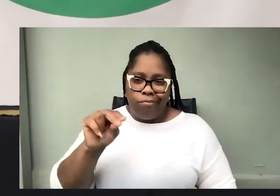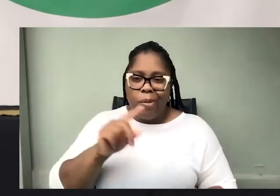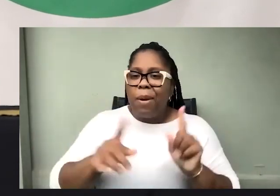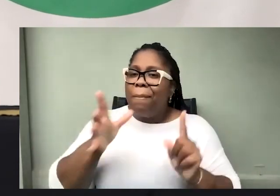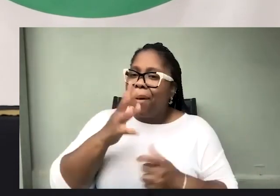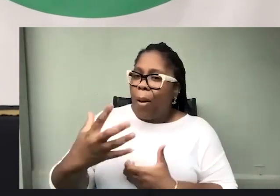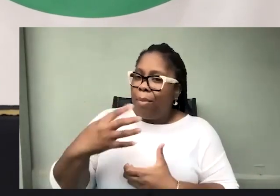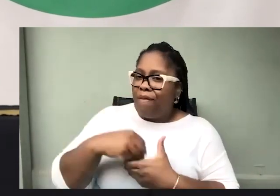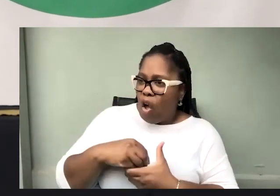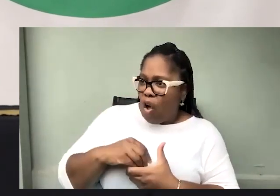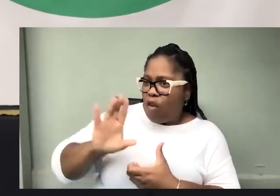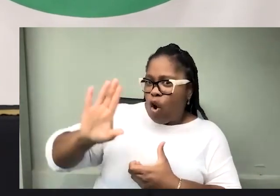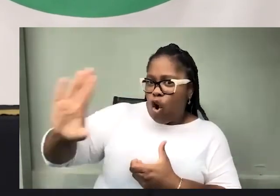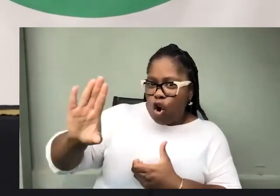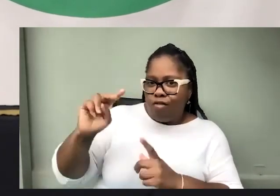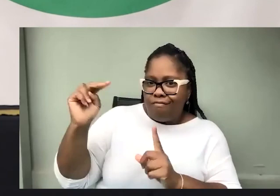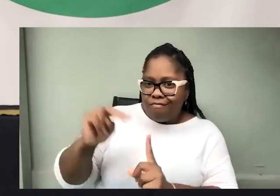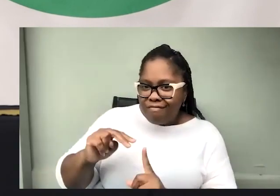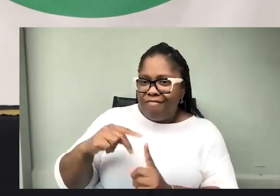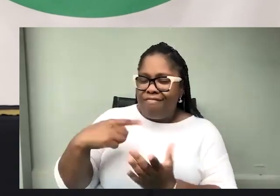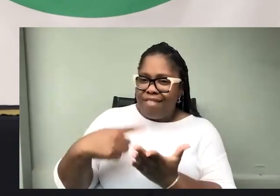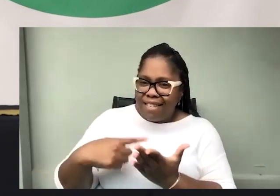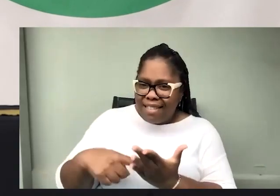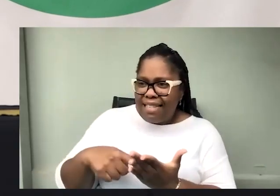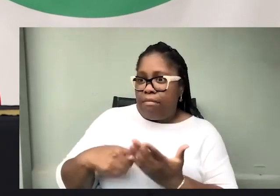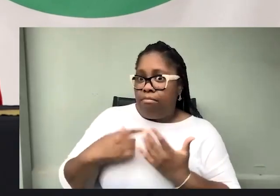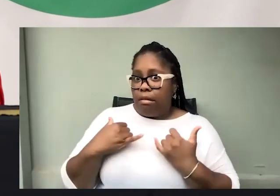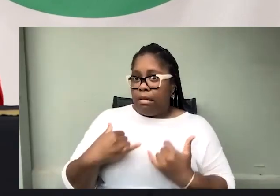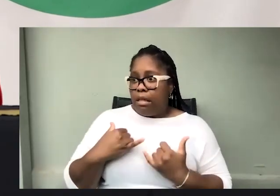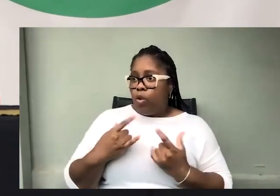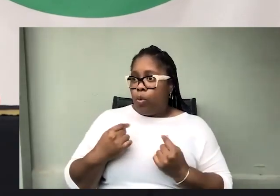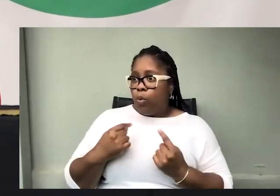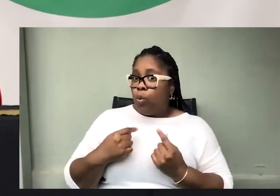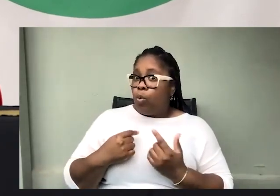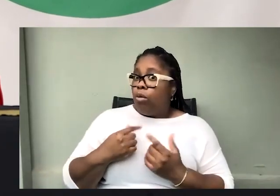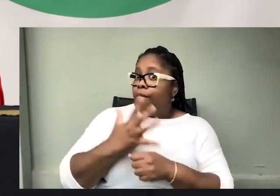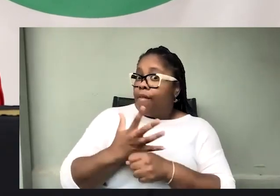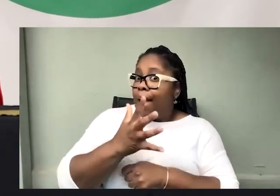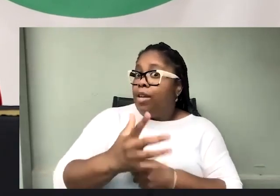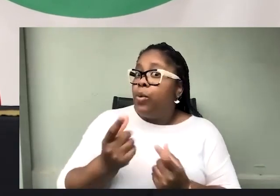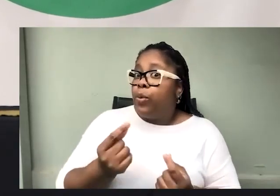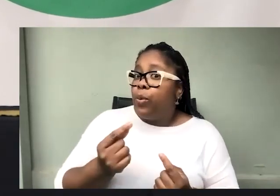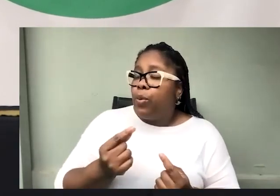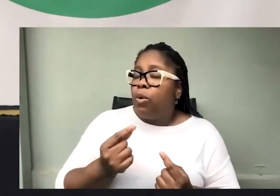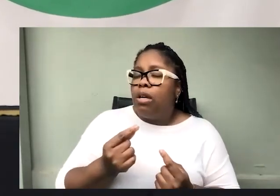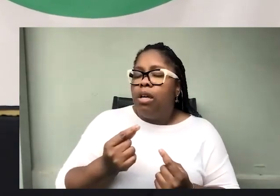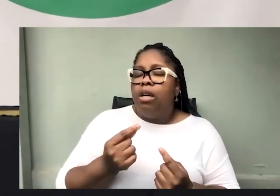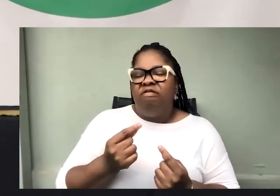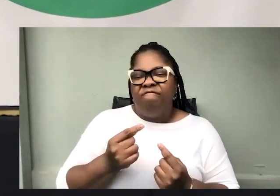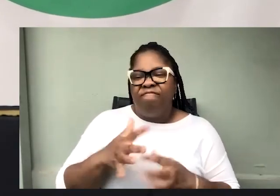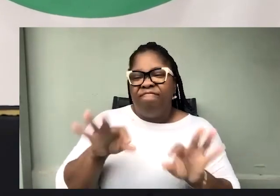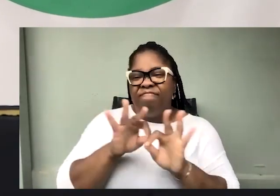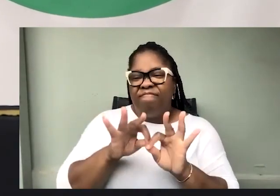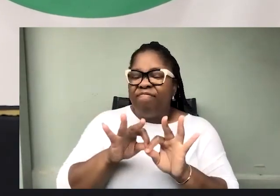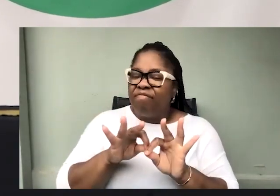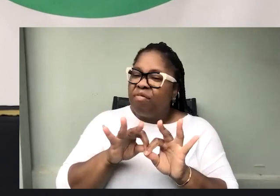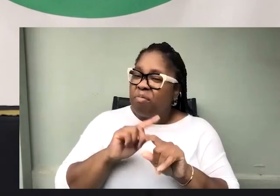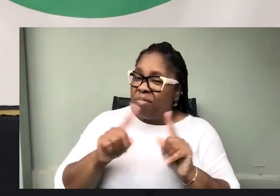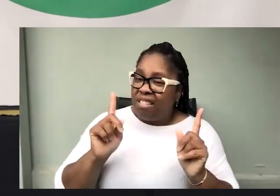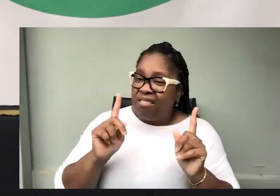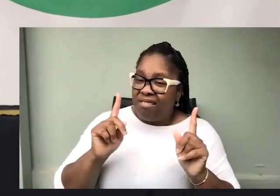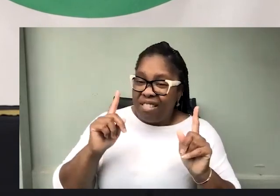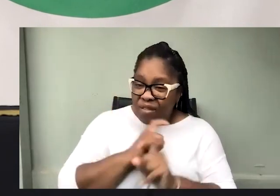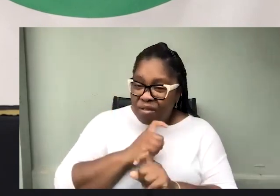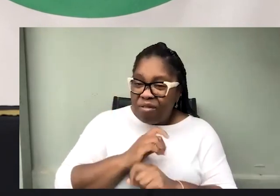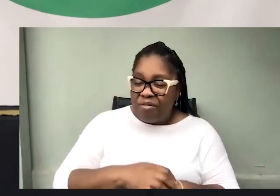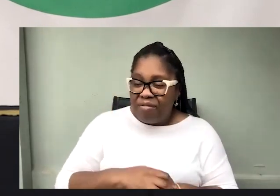involved, talking about, this year, 5 years from now. And those are difficult family conversations, but that